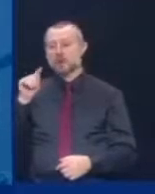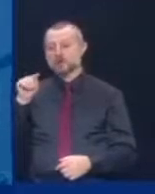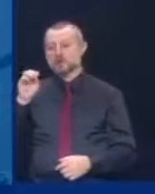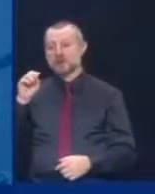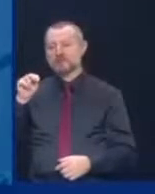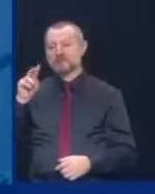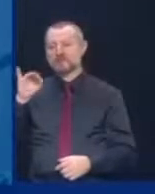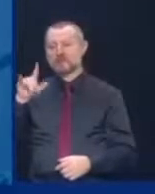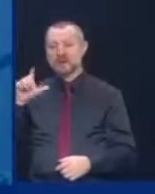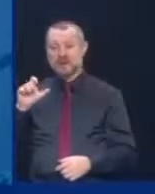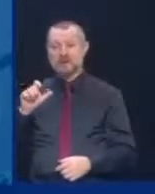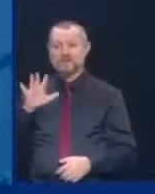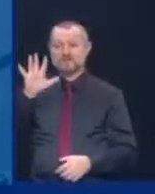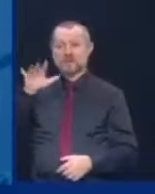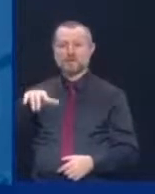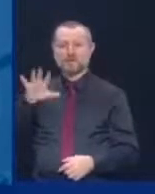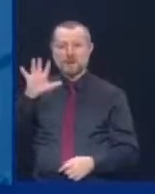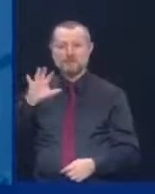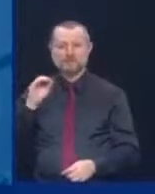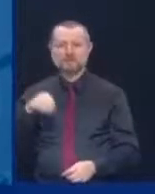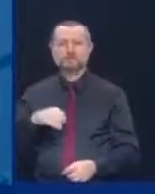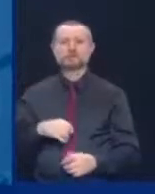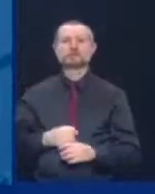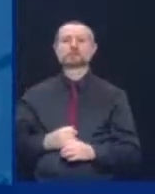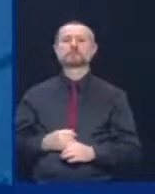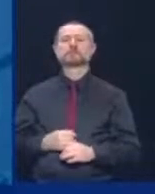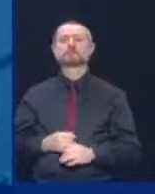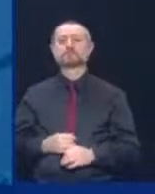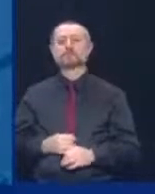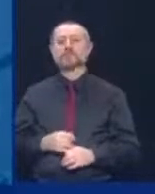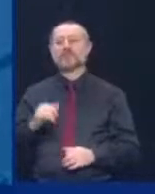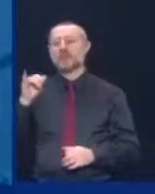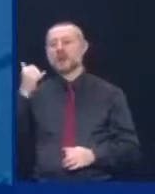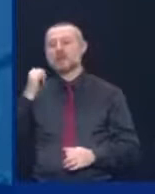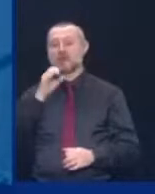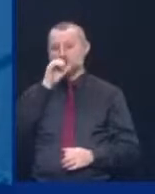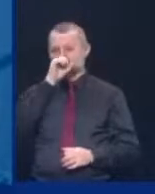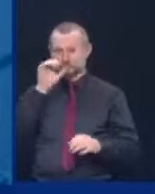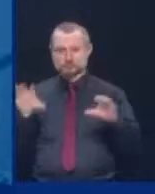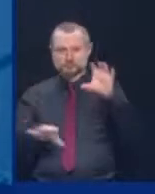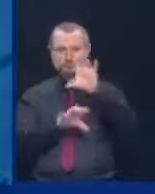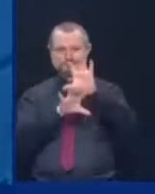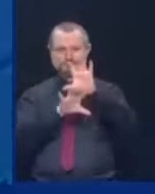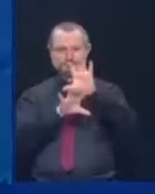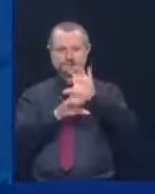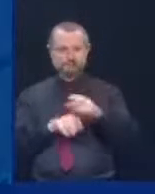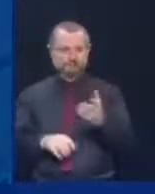5.5, yellow zone, West Brighton, Mariners Cove, Elm Park, etc.